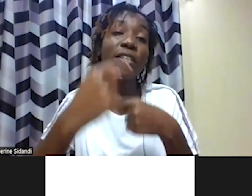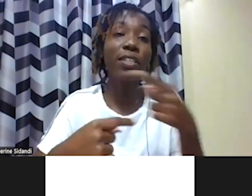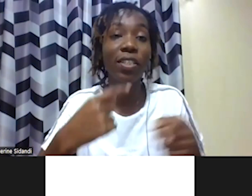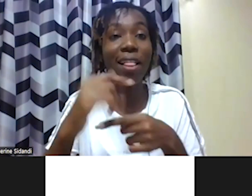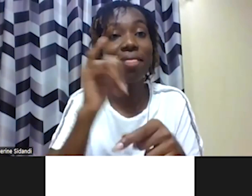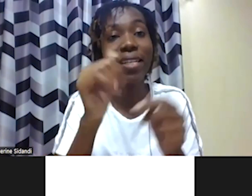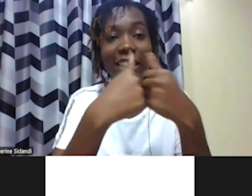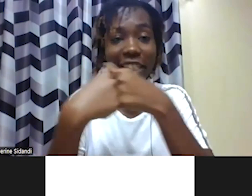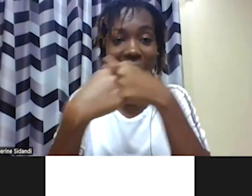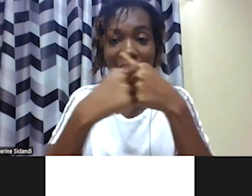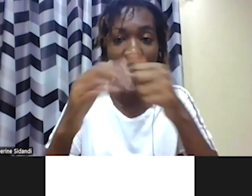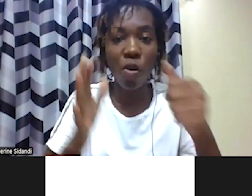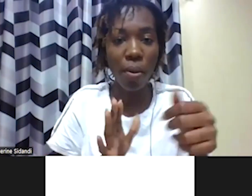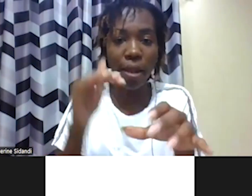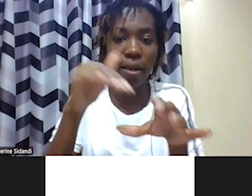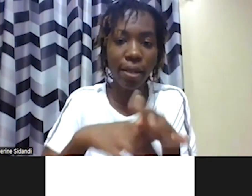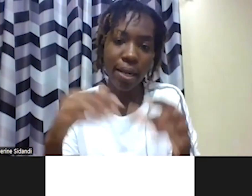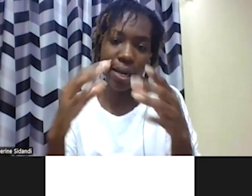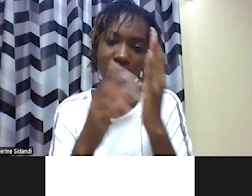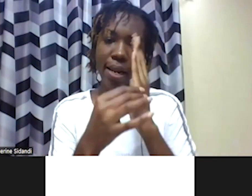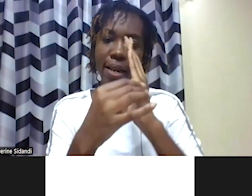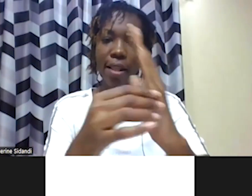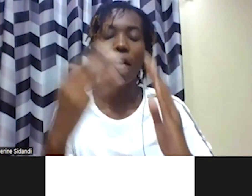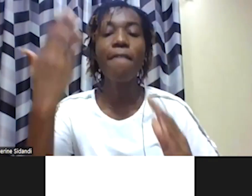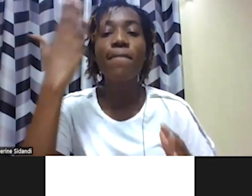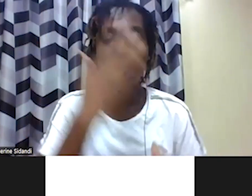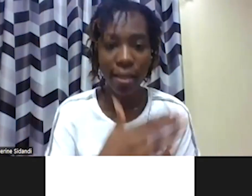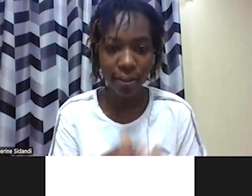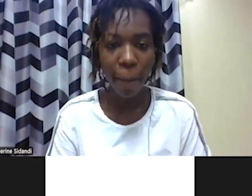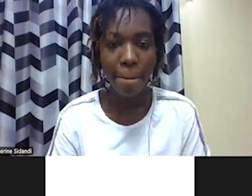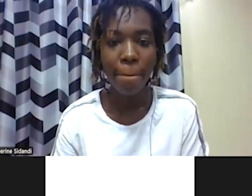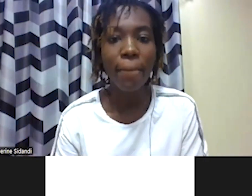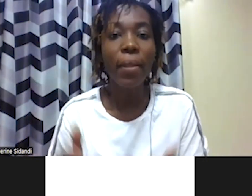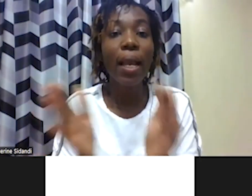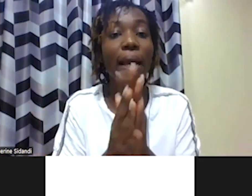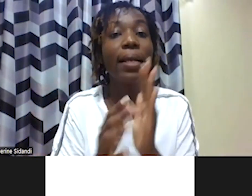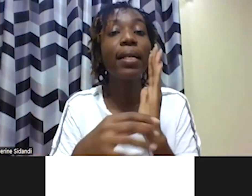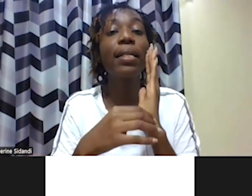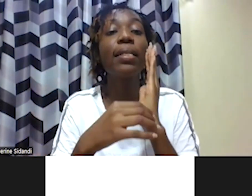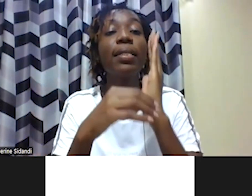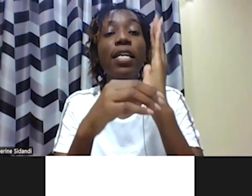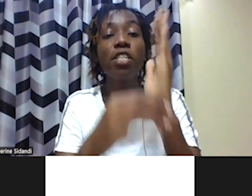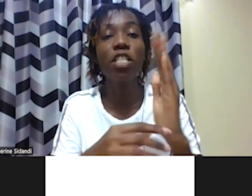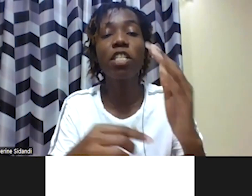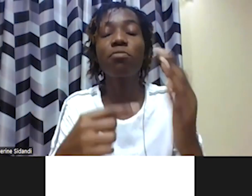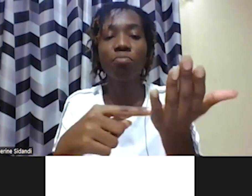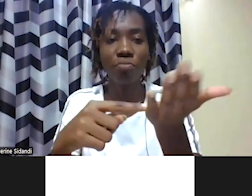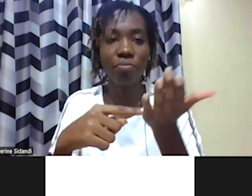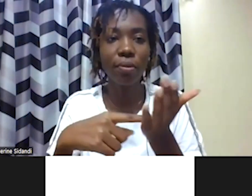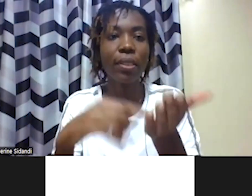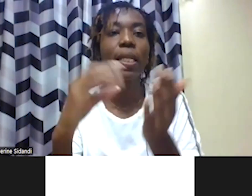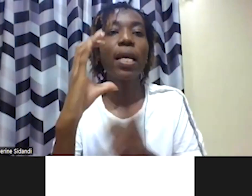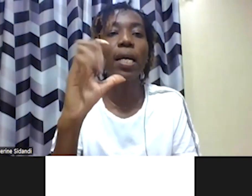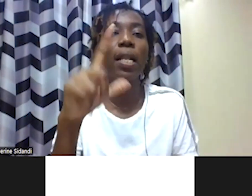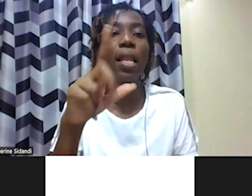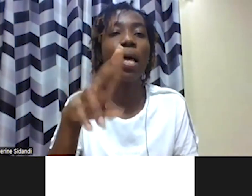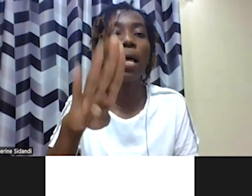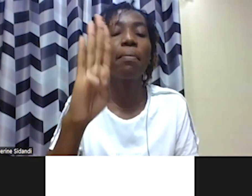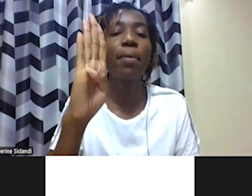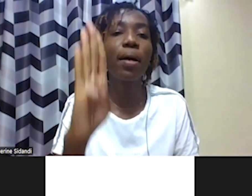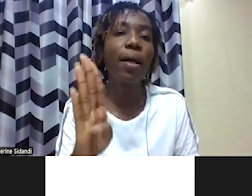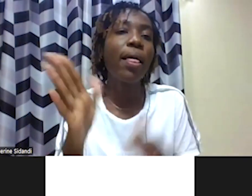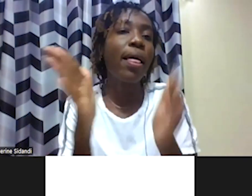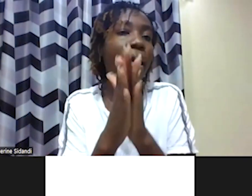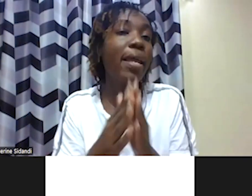challenges that women in leadership face. That leadership is discussed in clubs while we're busy looking